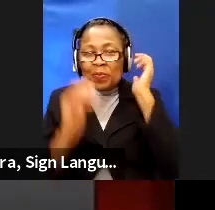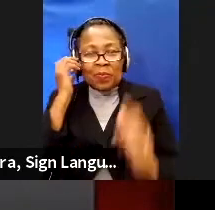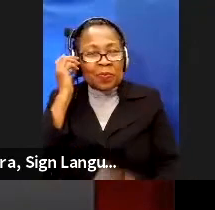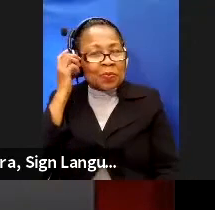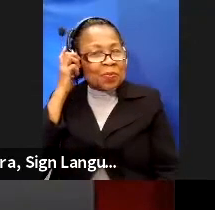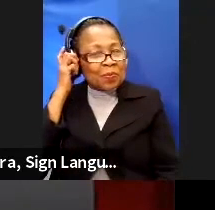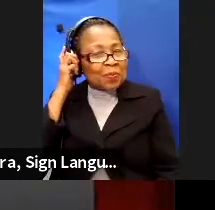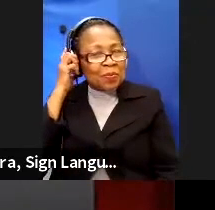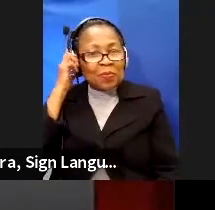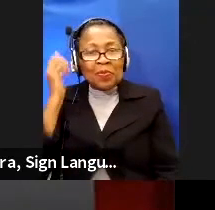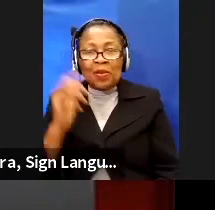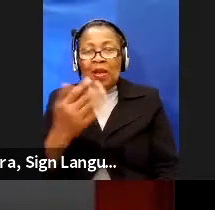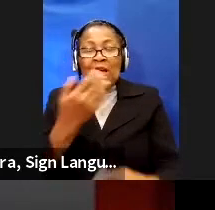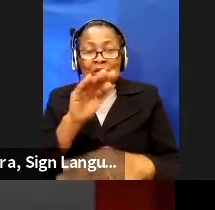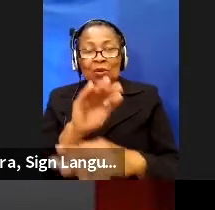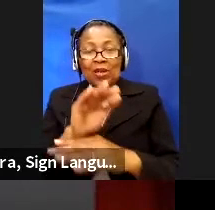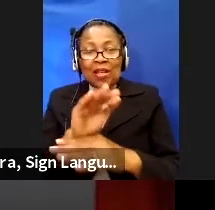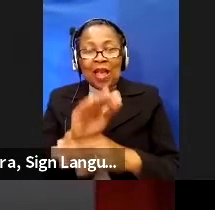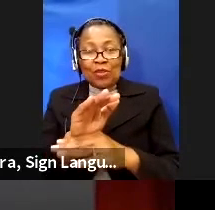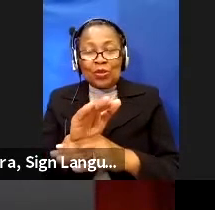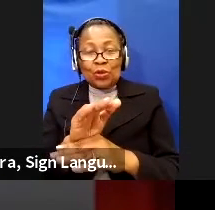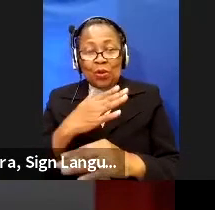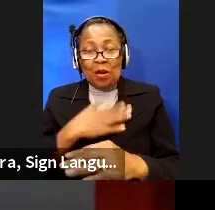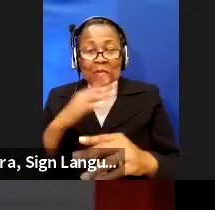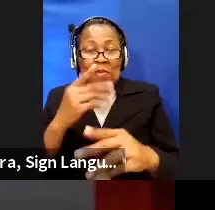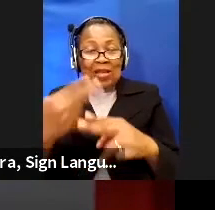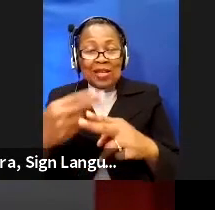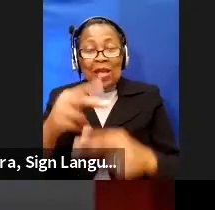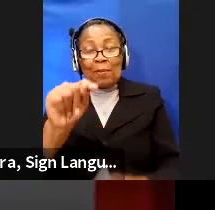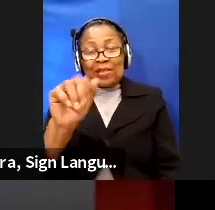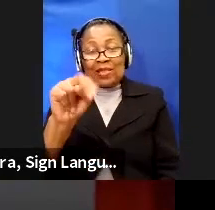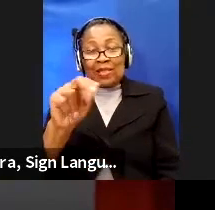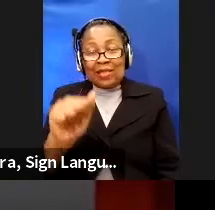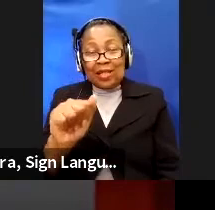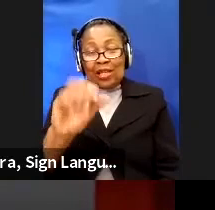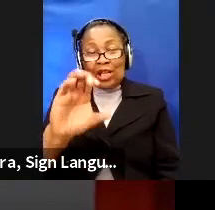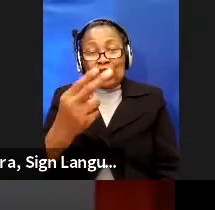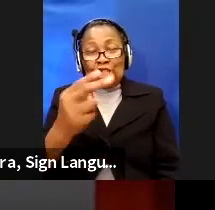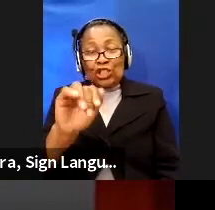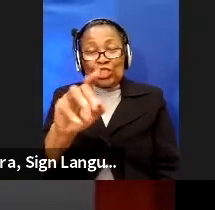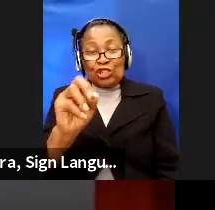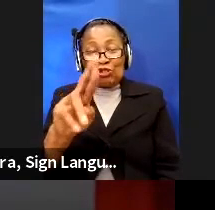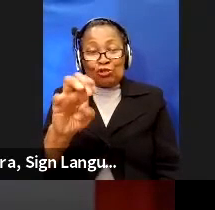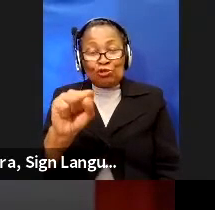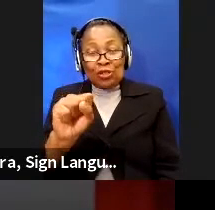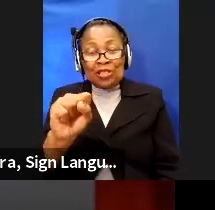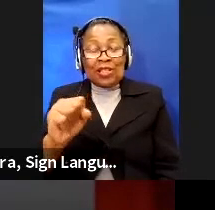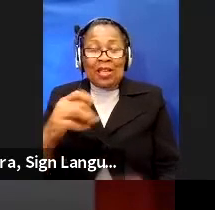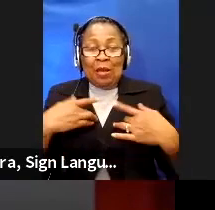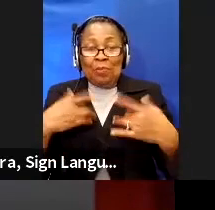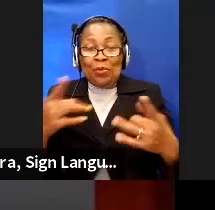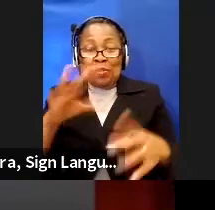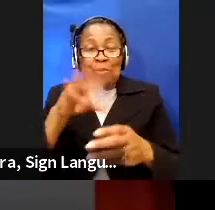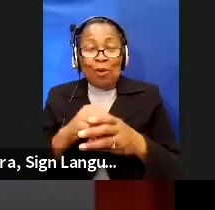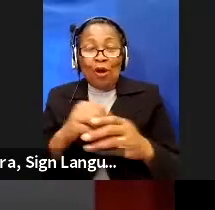and Hard of Hearing. Good afternoon, everybody. My name is Tina Childress, and I am so thrilled to be a part of this